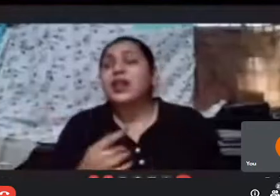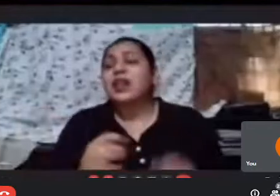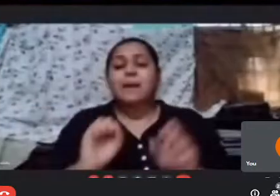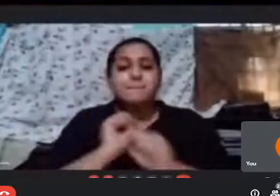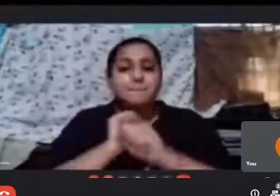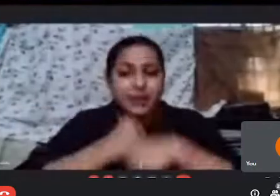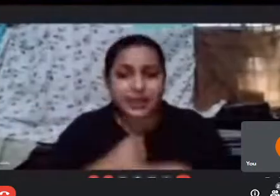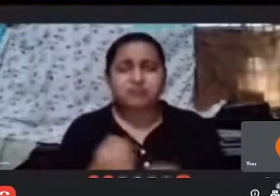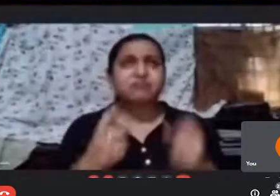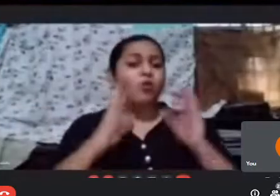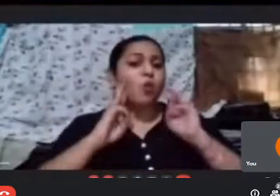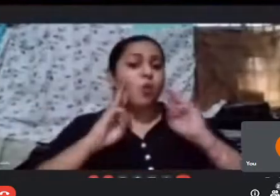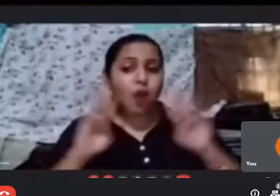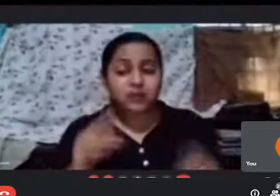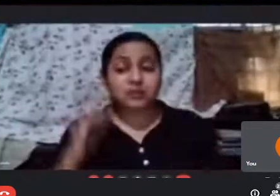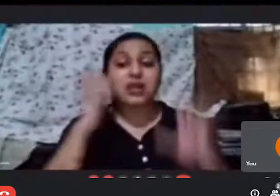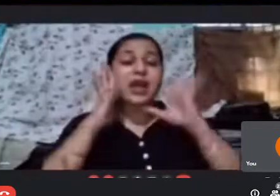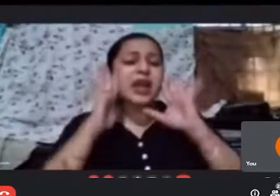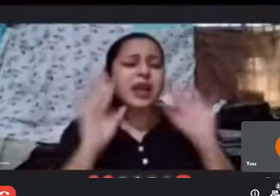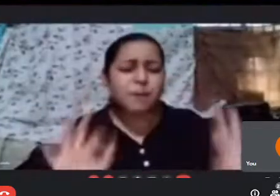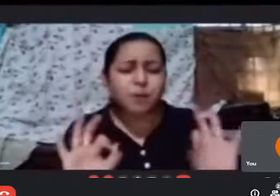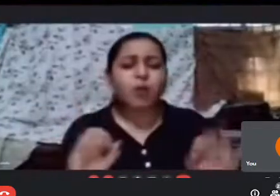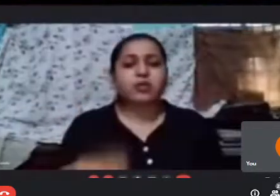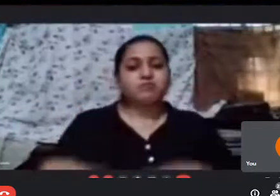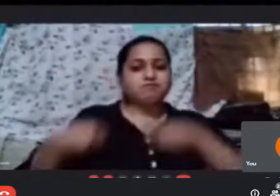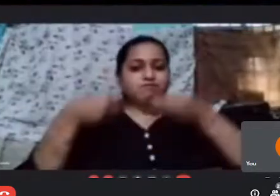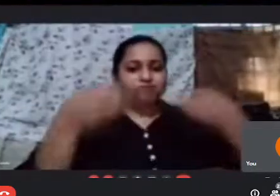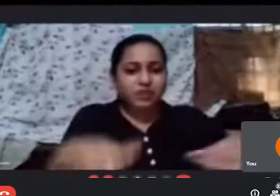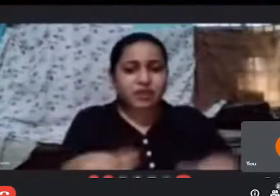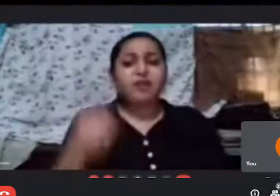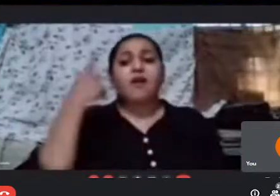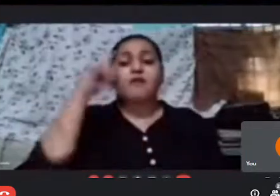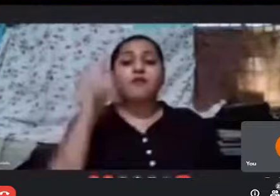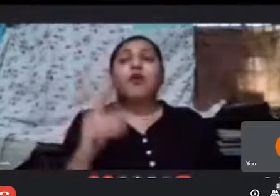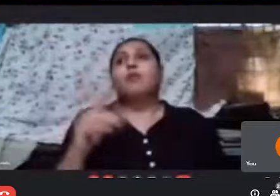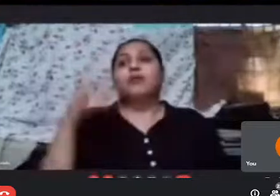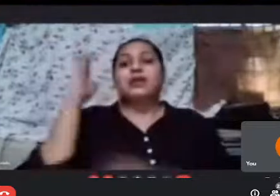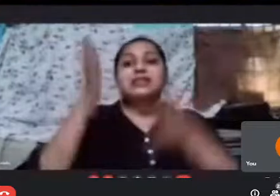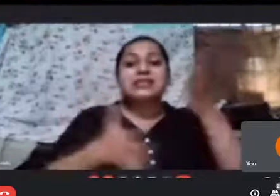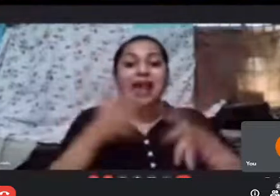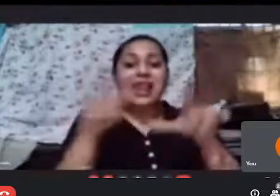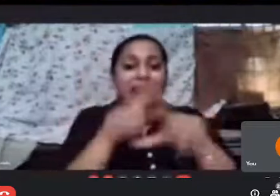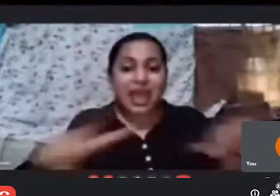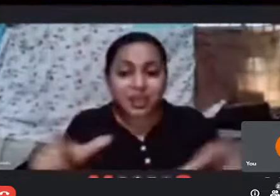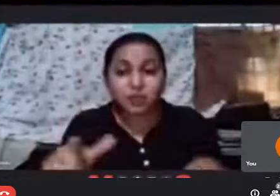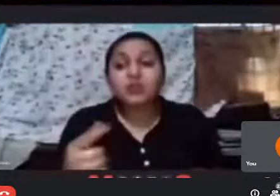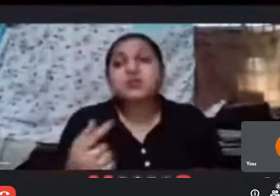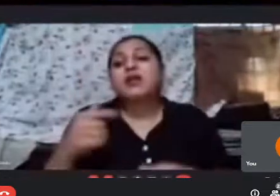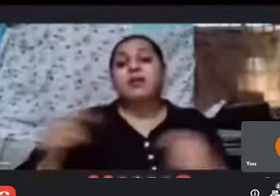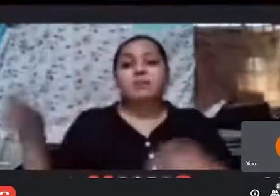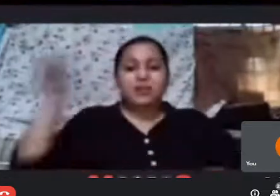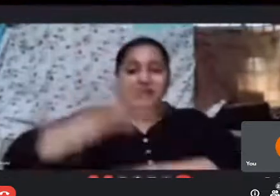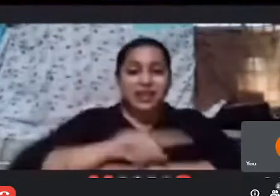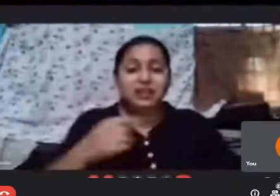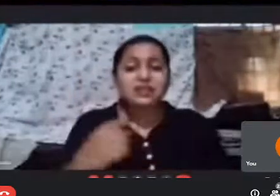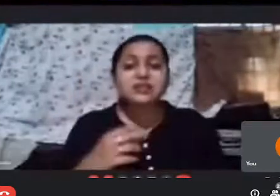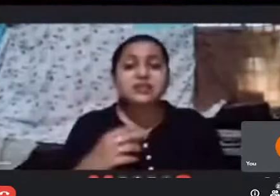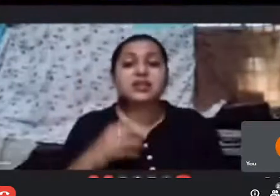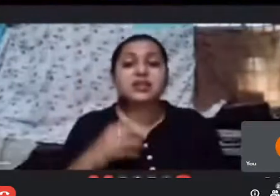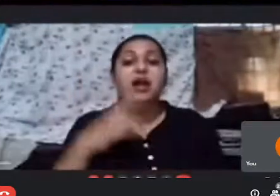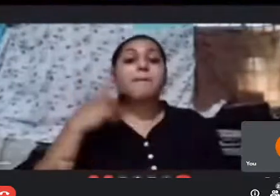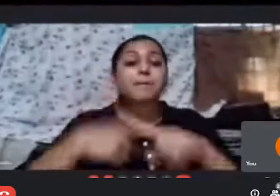important contribution in attempting to bring sign language linguistics and spoken language linguistics closer